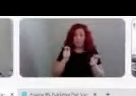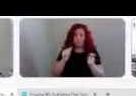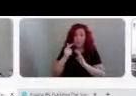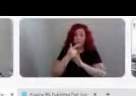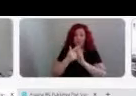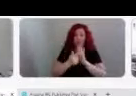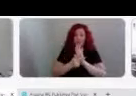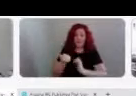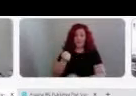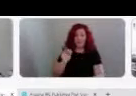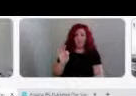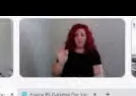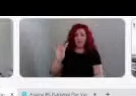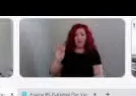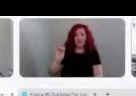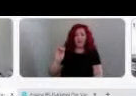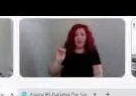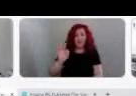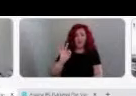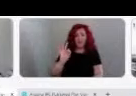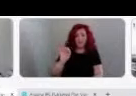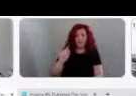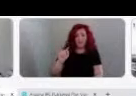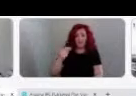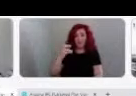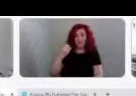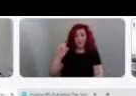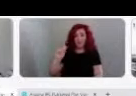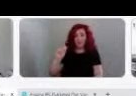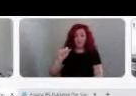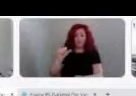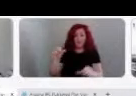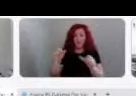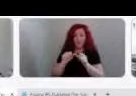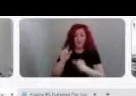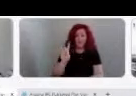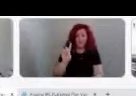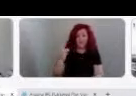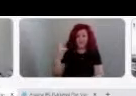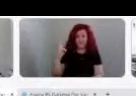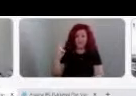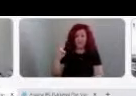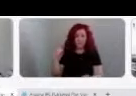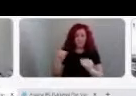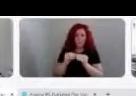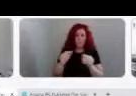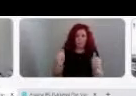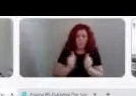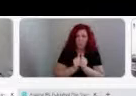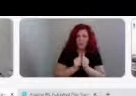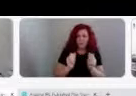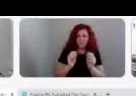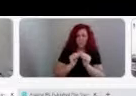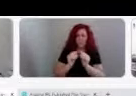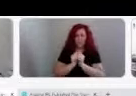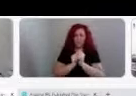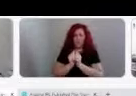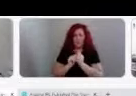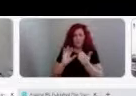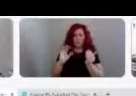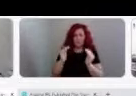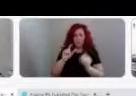1980. the foothills area of d17 on map9 is also more compact and competitive than the boa constrictor